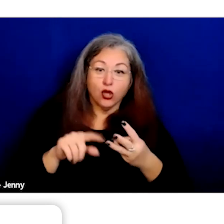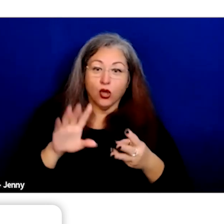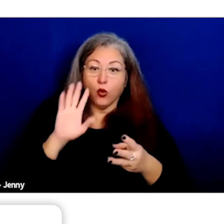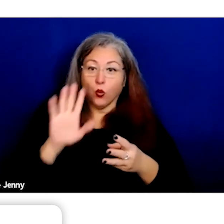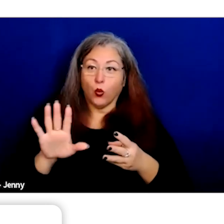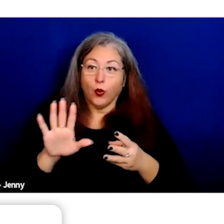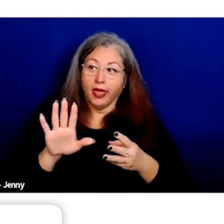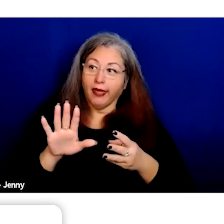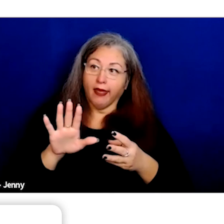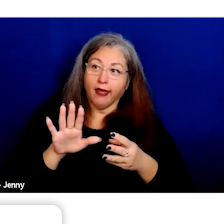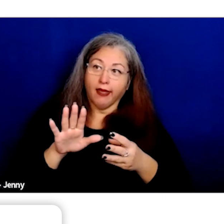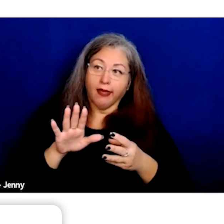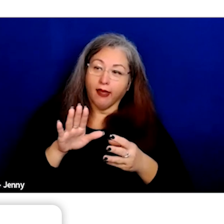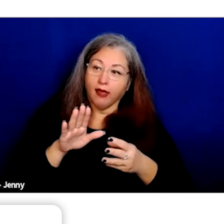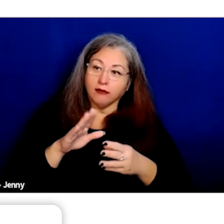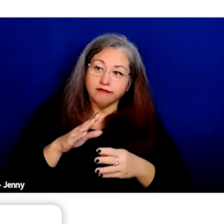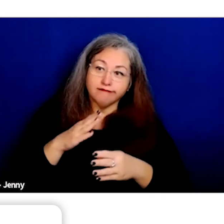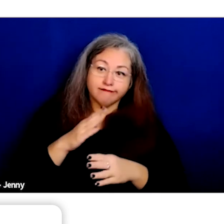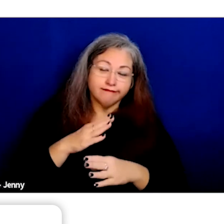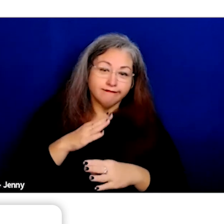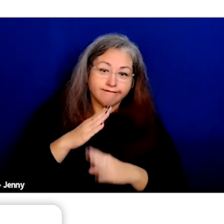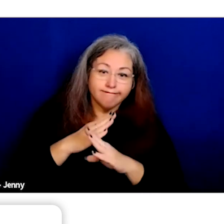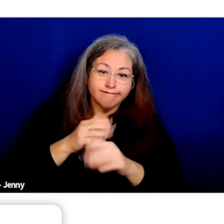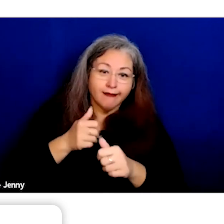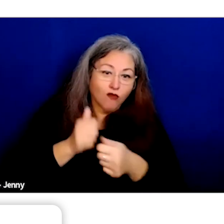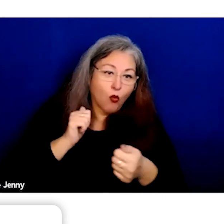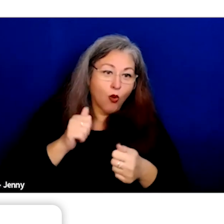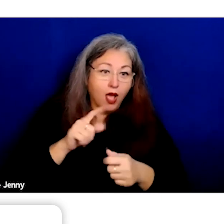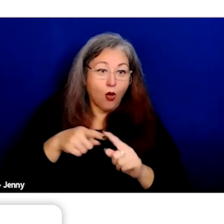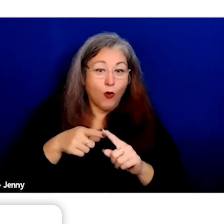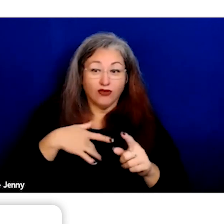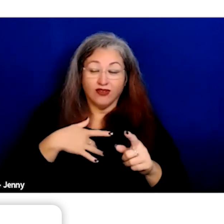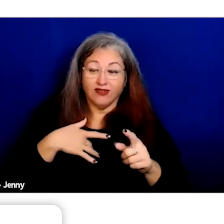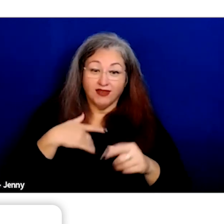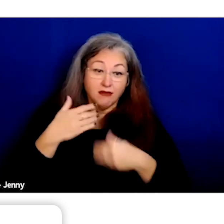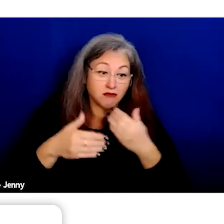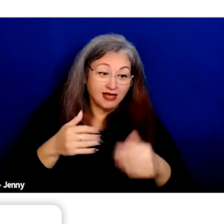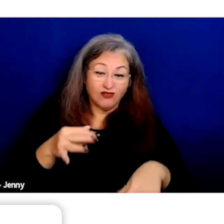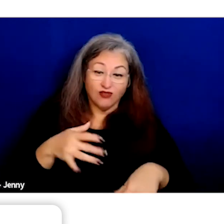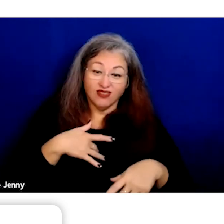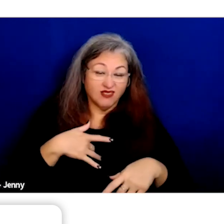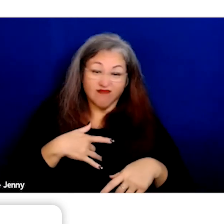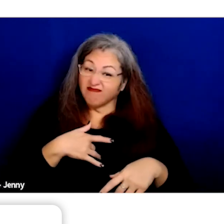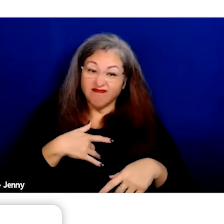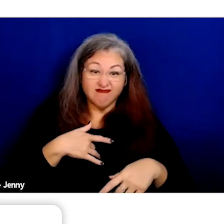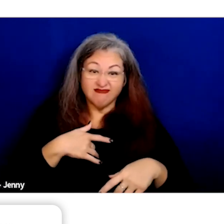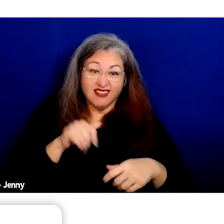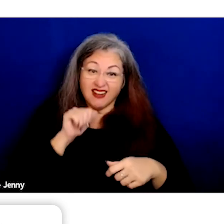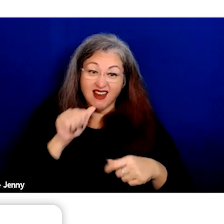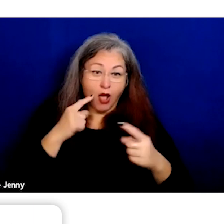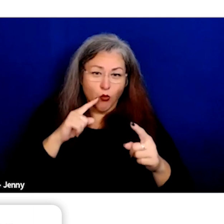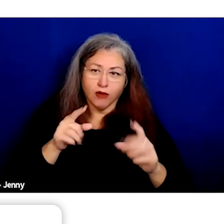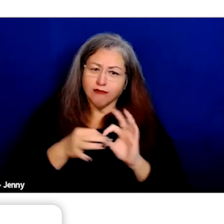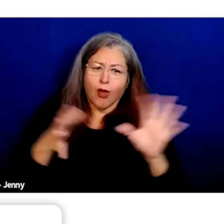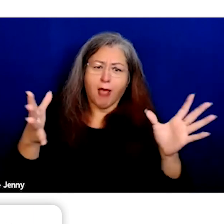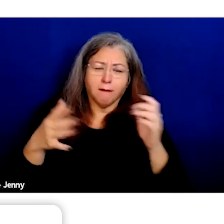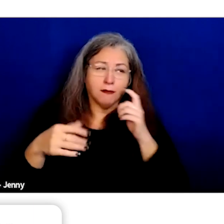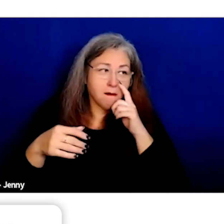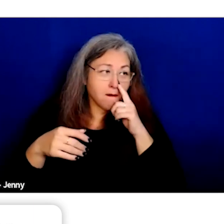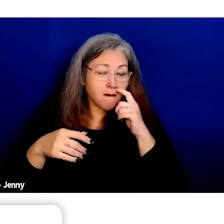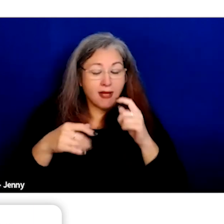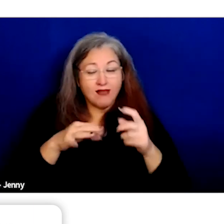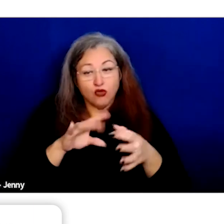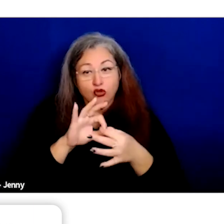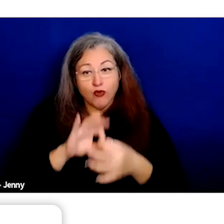avoid? Like, be in relationship with that shit. And then when you want to break up with it, you fucking break up with it. Does grounding yourself